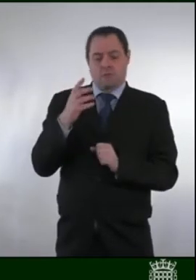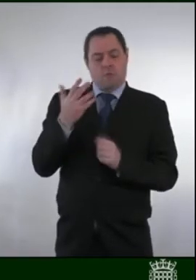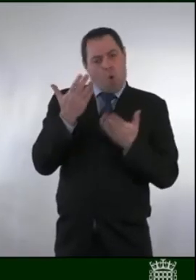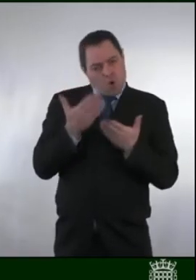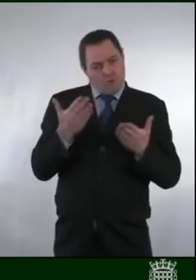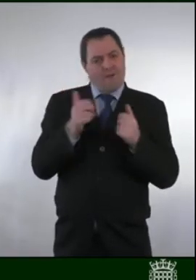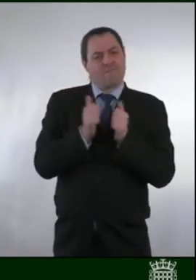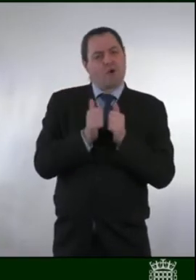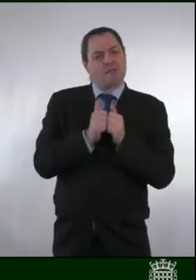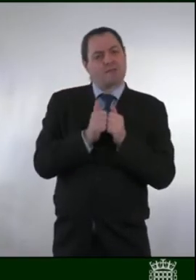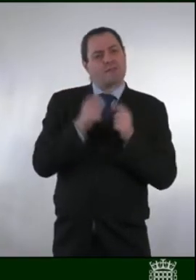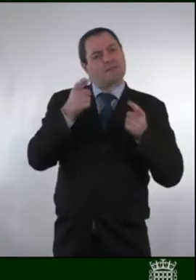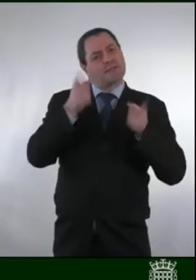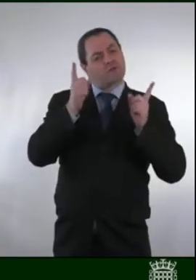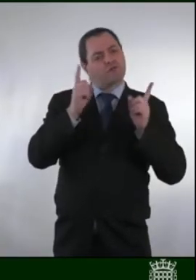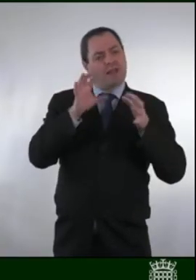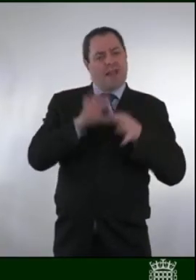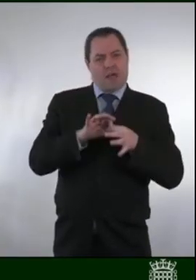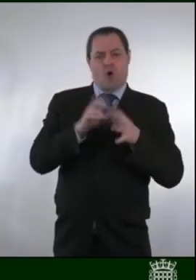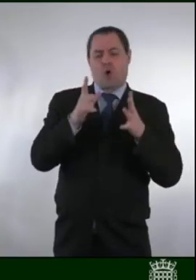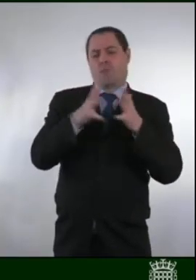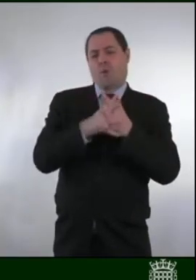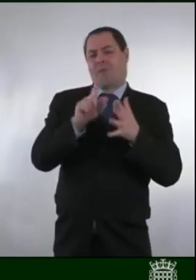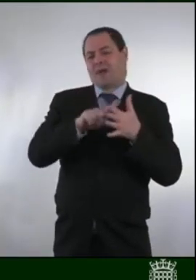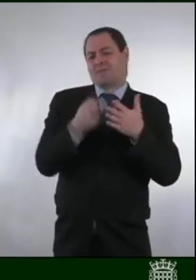the Secretary of State for the Foreign Commonwealth and Development Office, very recently